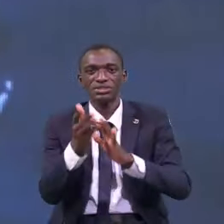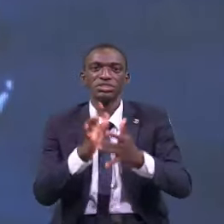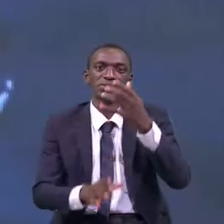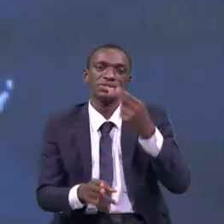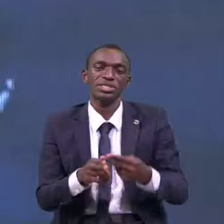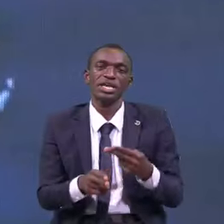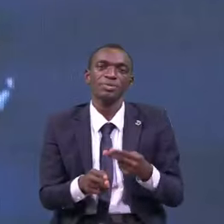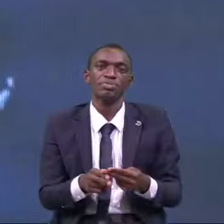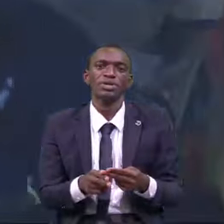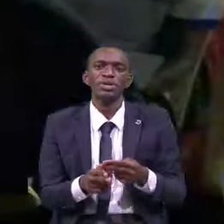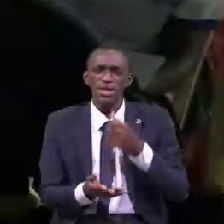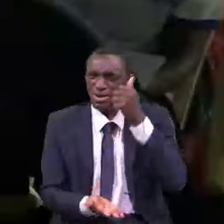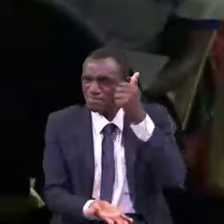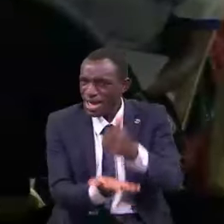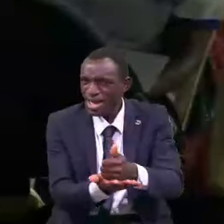Amen. Amen.